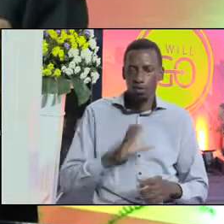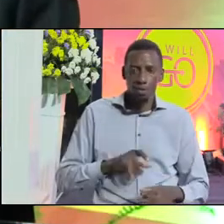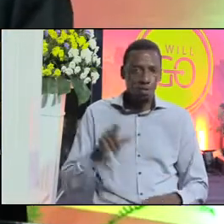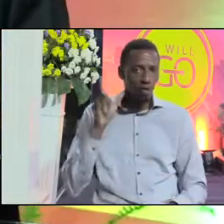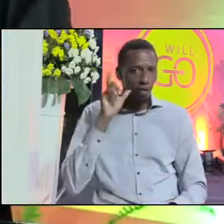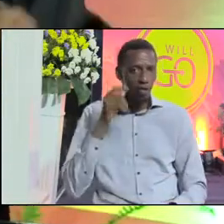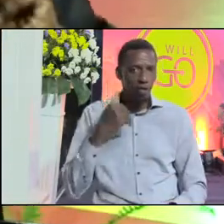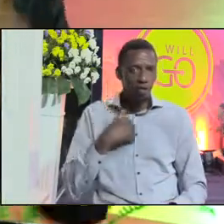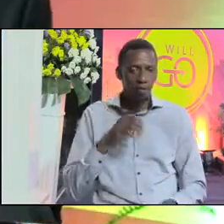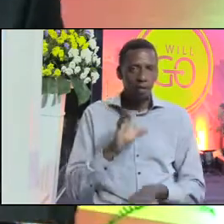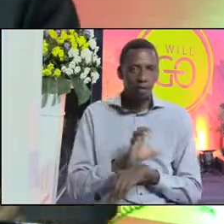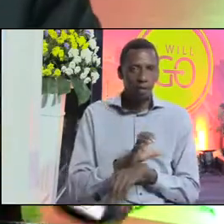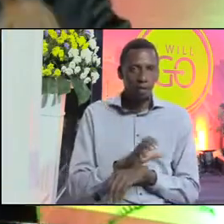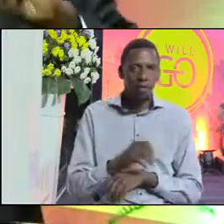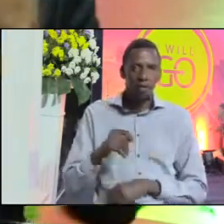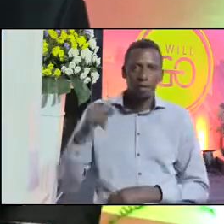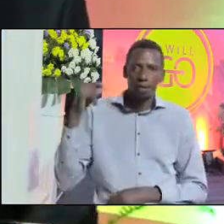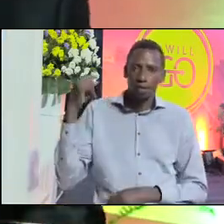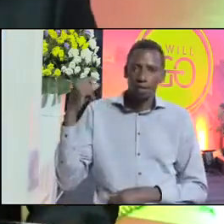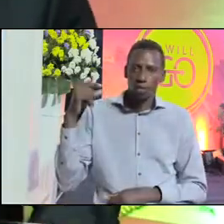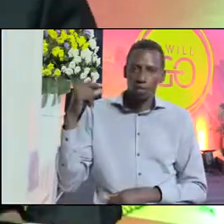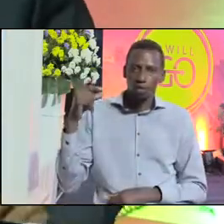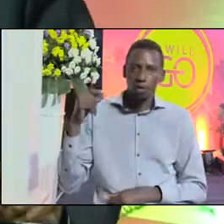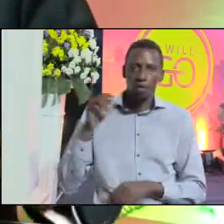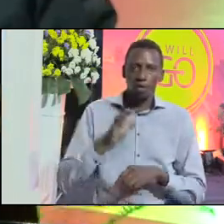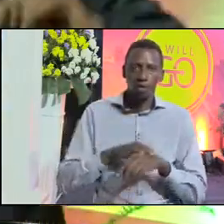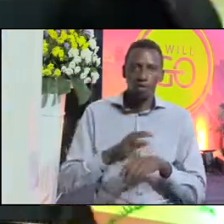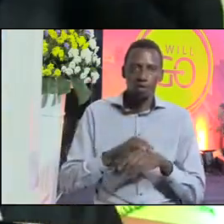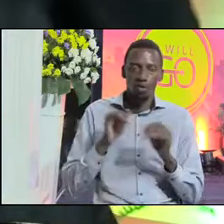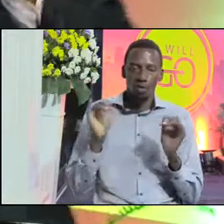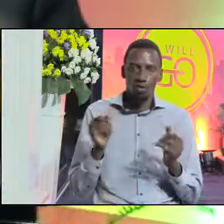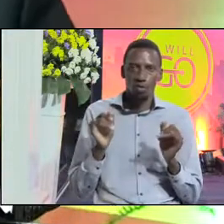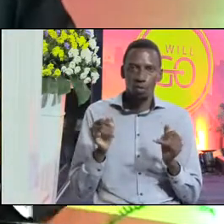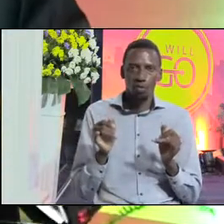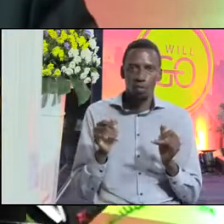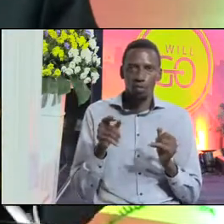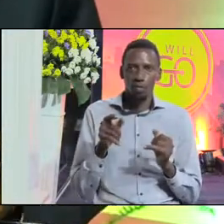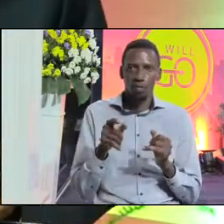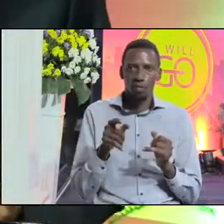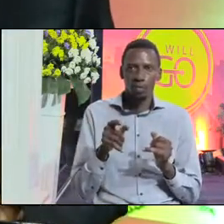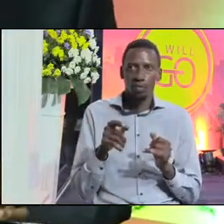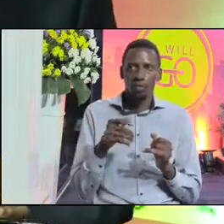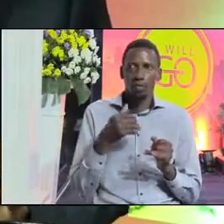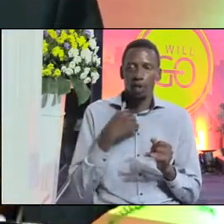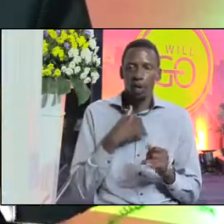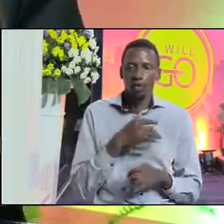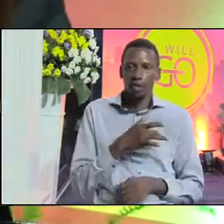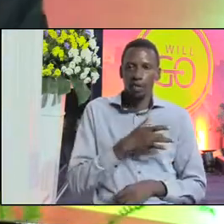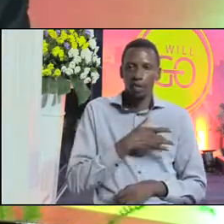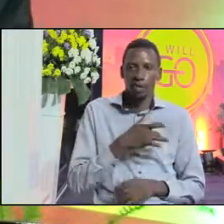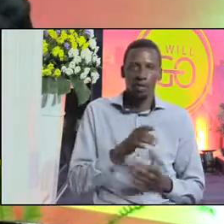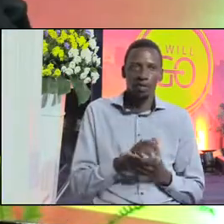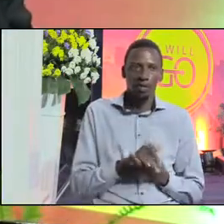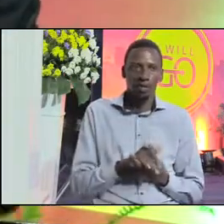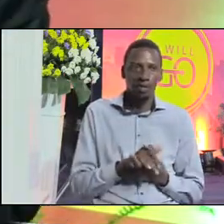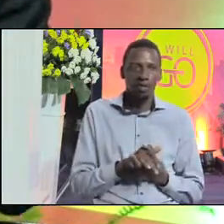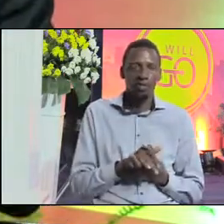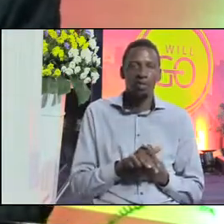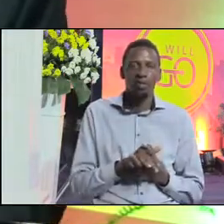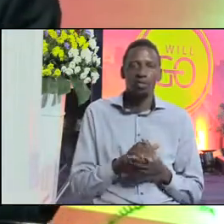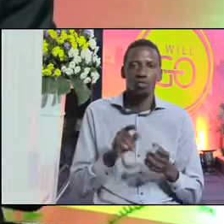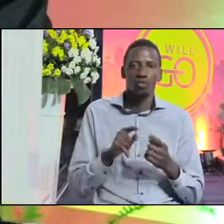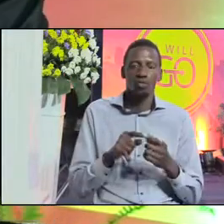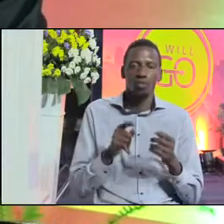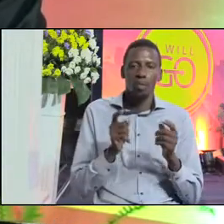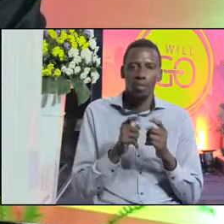to me, church? The gospel, the good news, is possessed of a sensitivity to pain